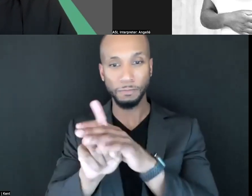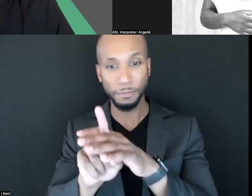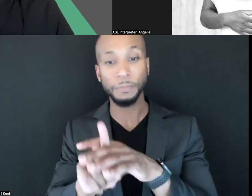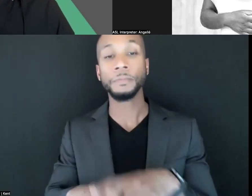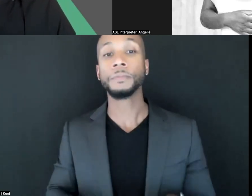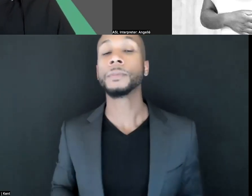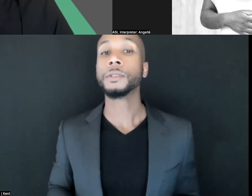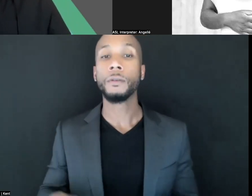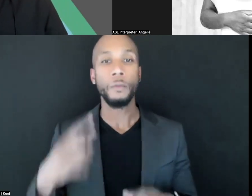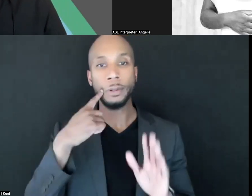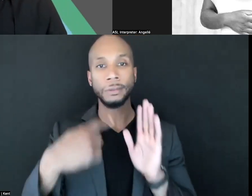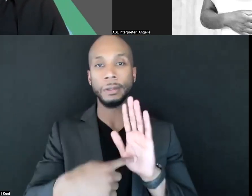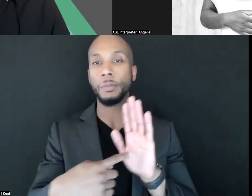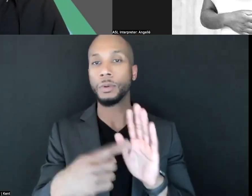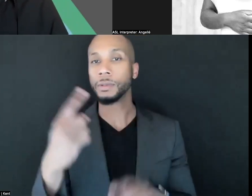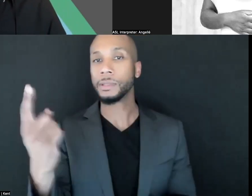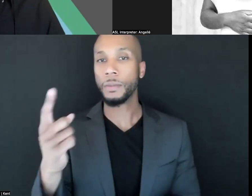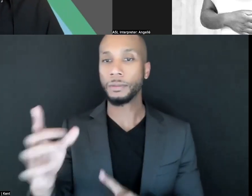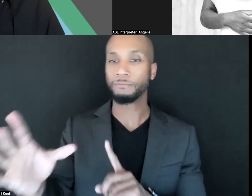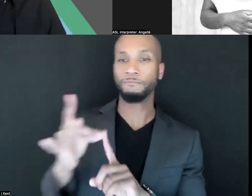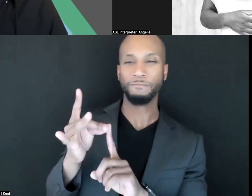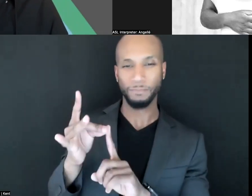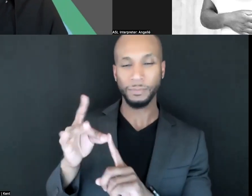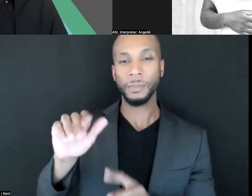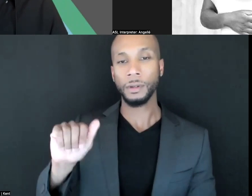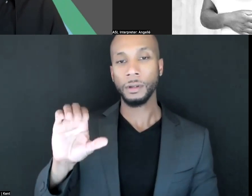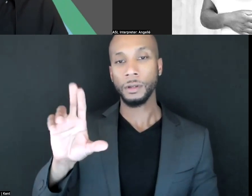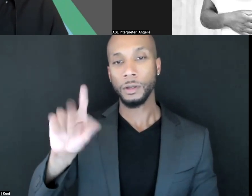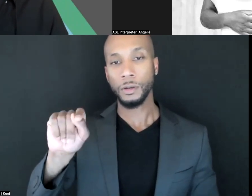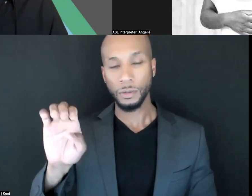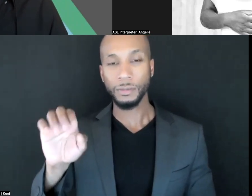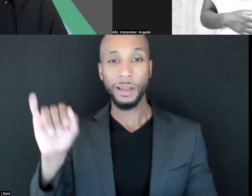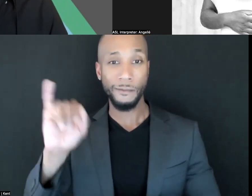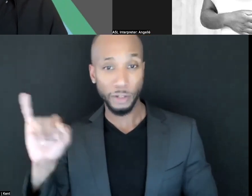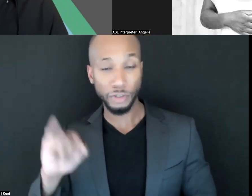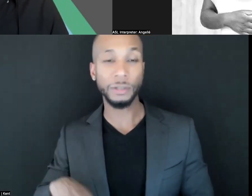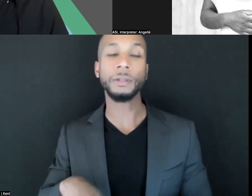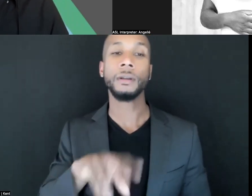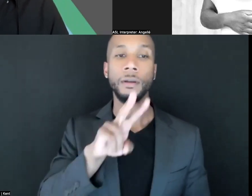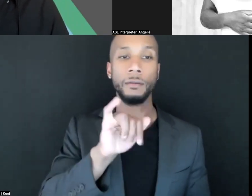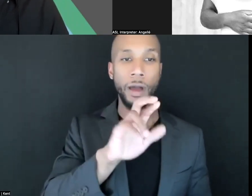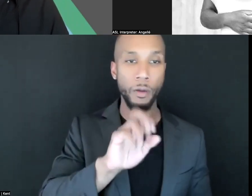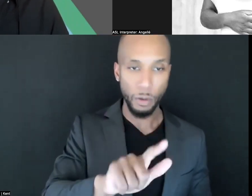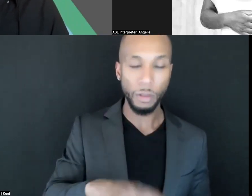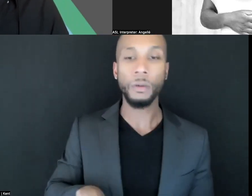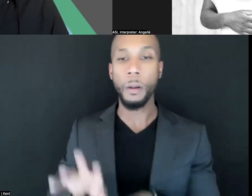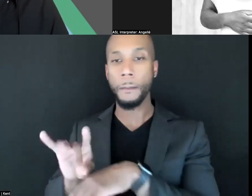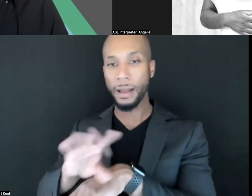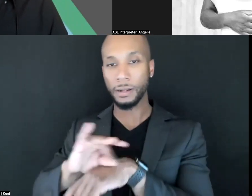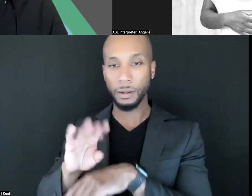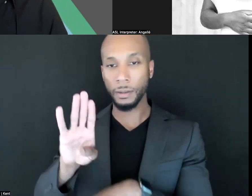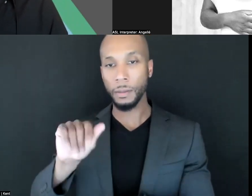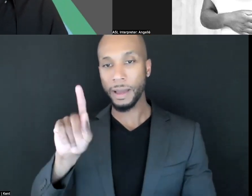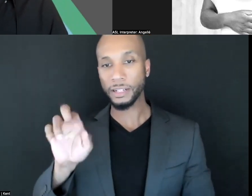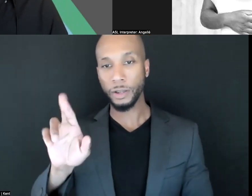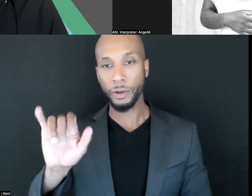somebody comes down with an acute infection, whether viral or bacterial, and following that,